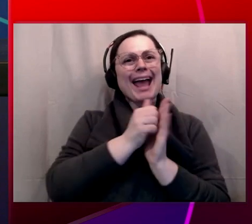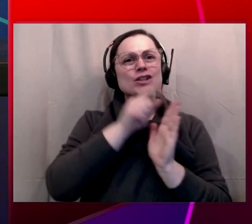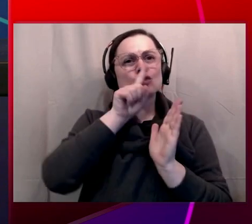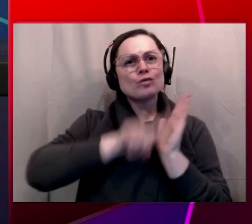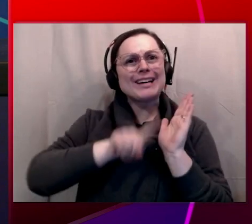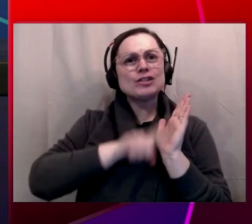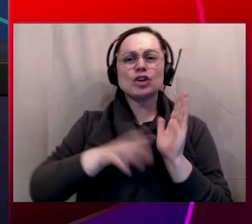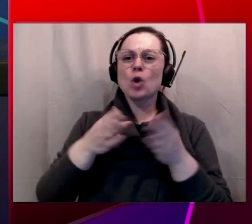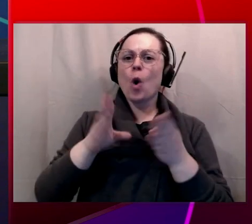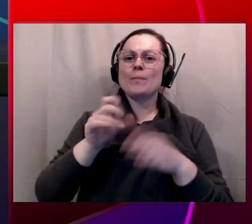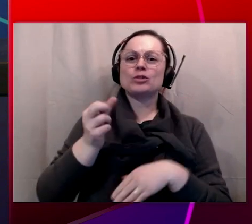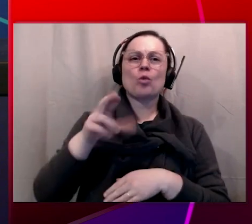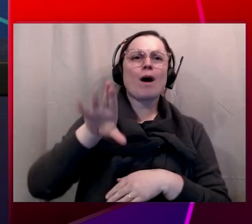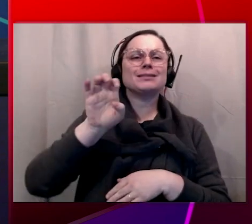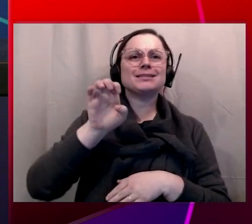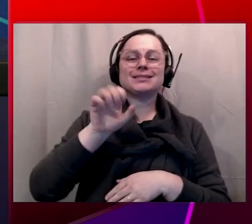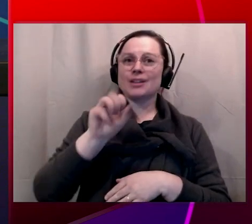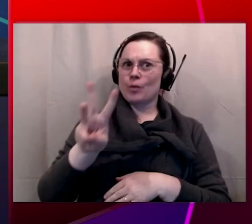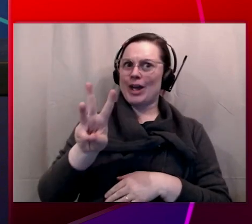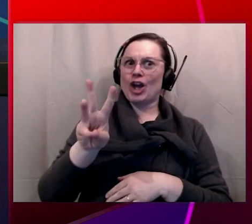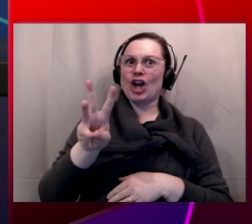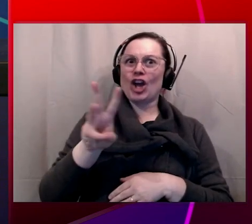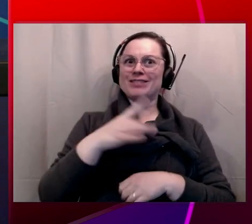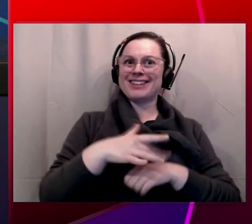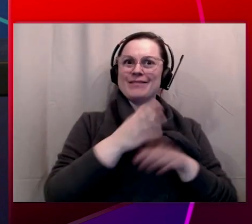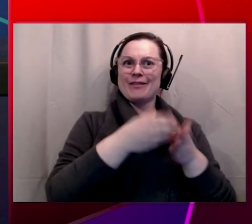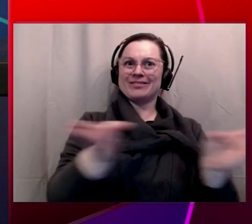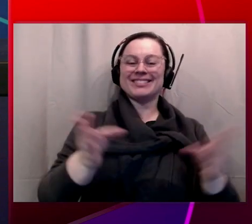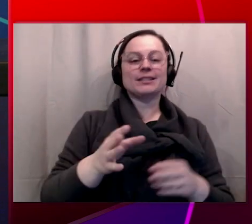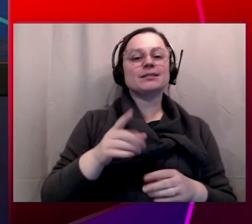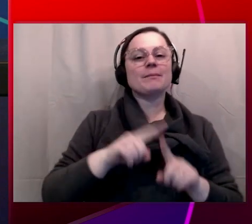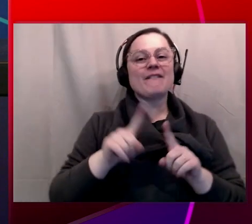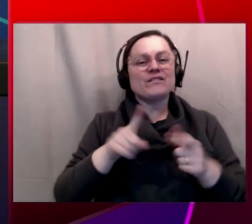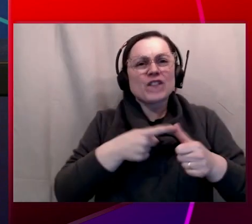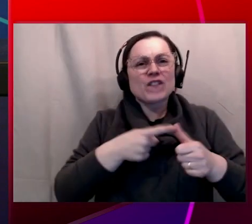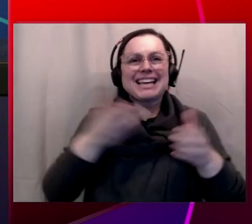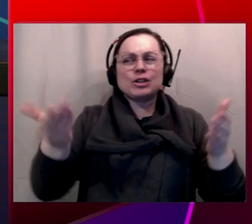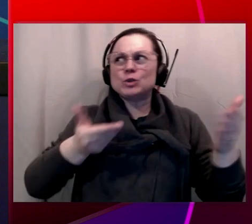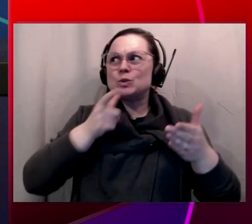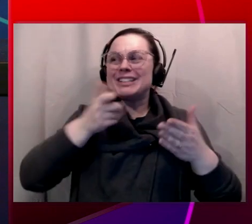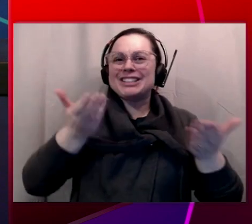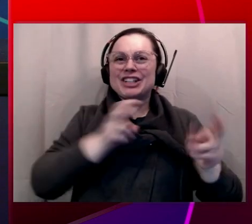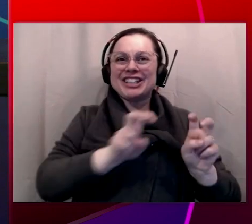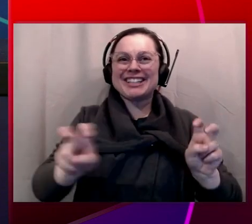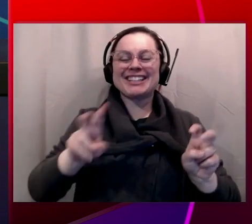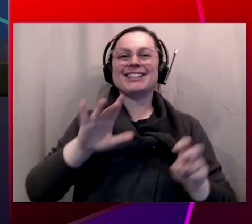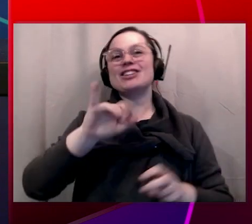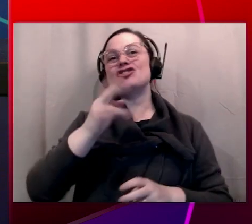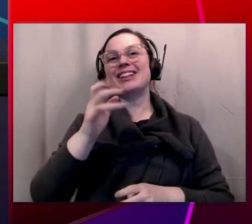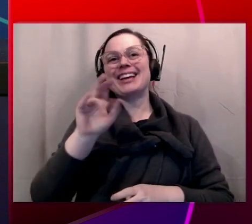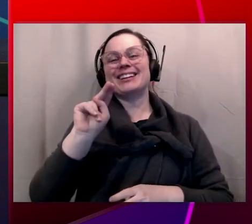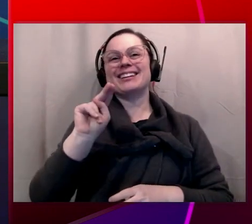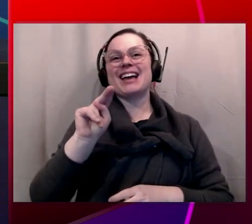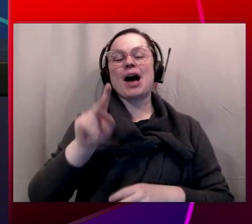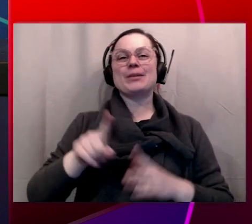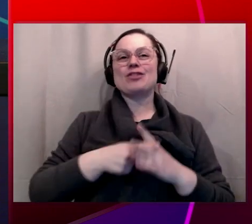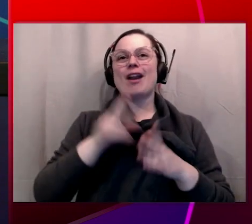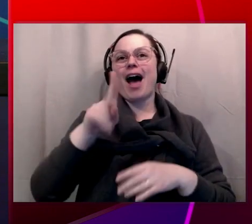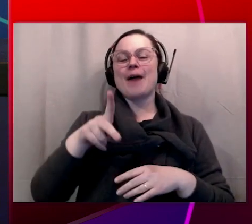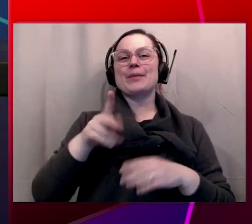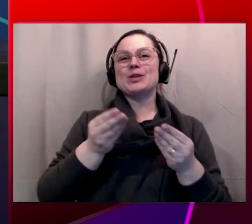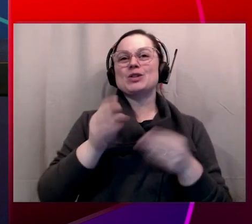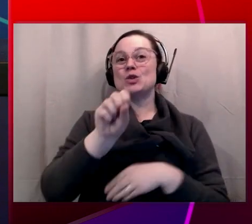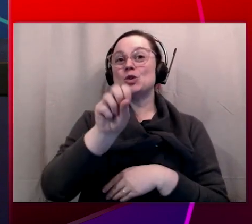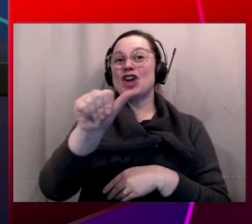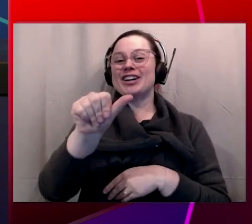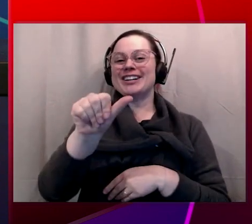source software. But first, let's introduce the people on this amazing panel. My name is Jillian Ford, and I'm a startup solutions architect, and I've